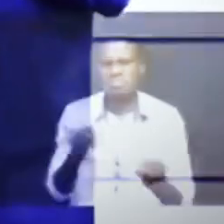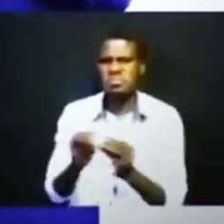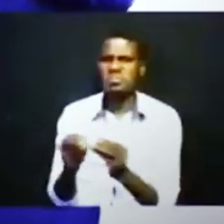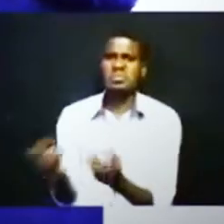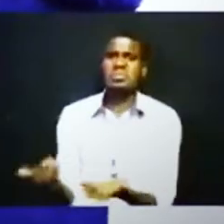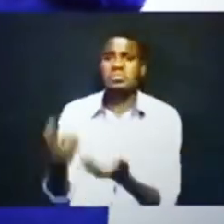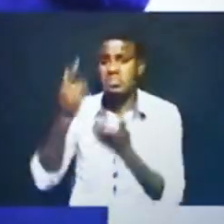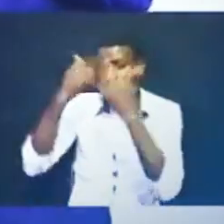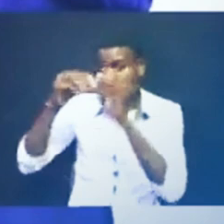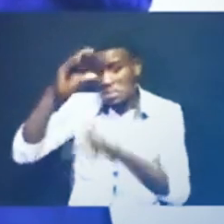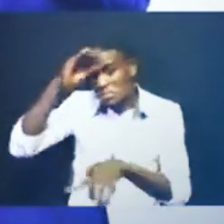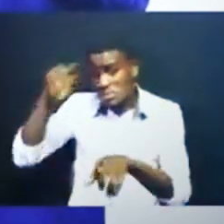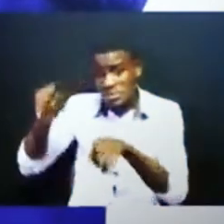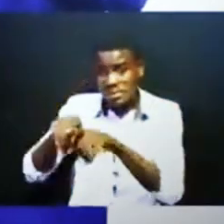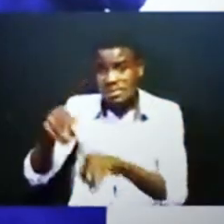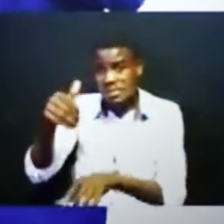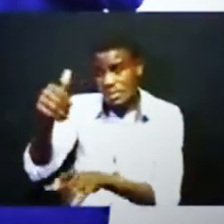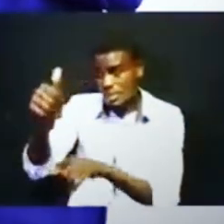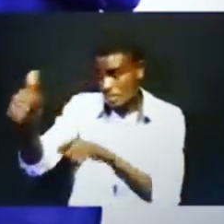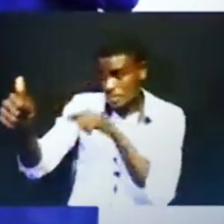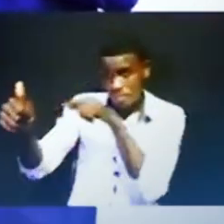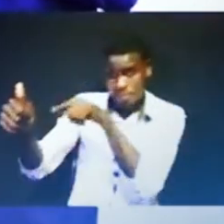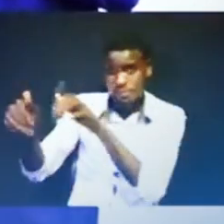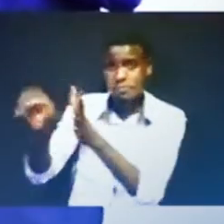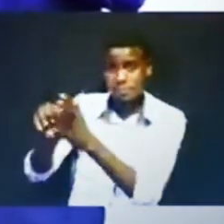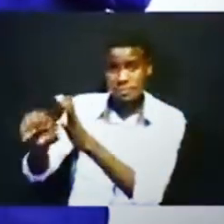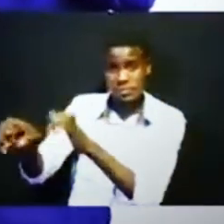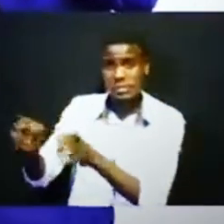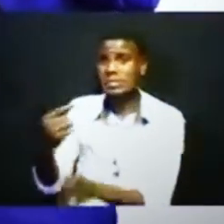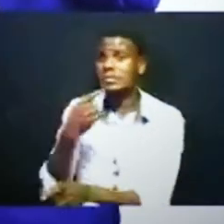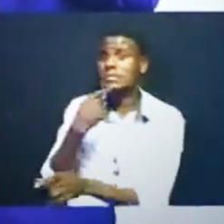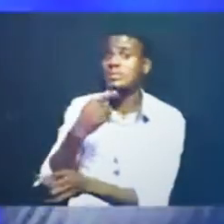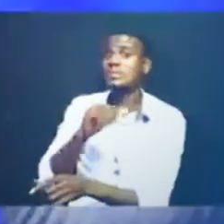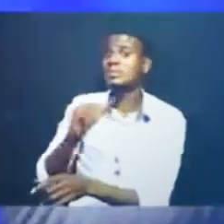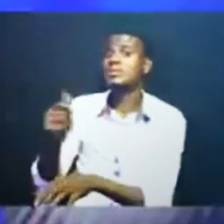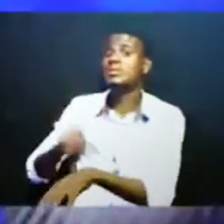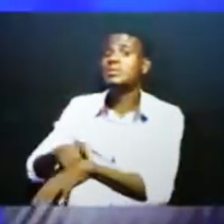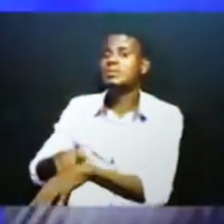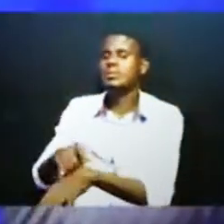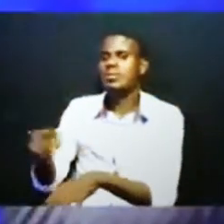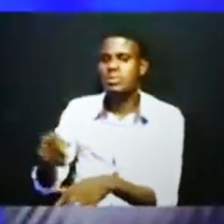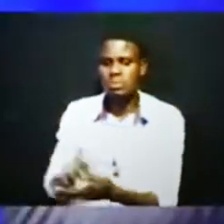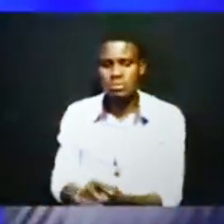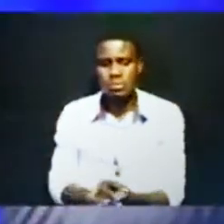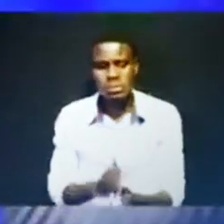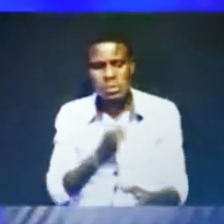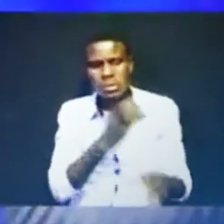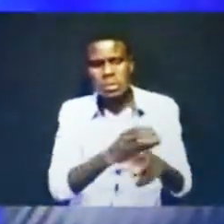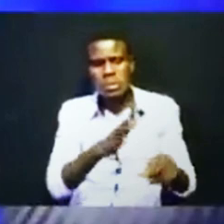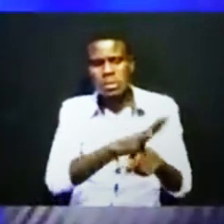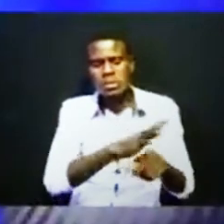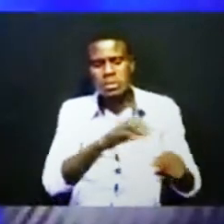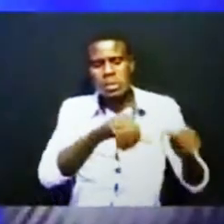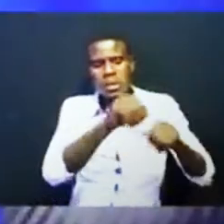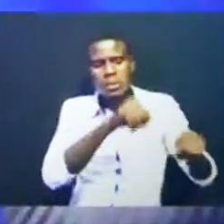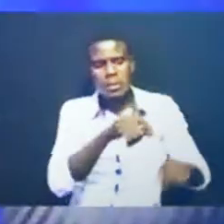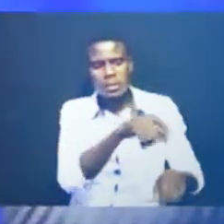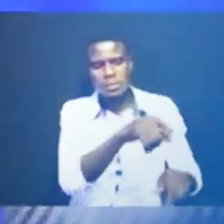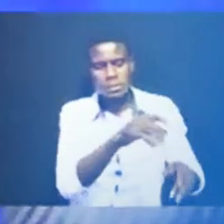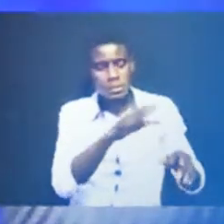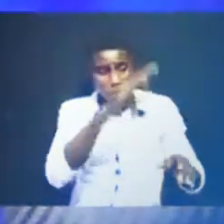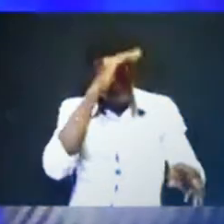brother A disappointed you the other time, you are very critical of brother B and very cynical